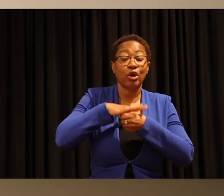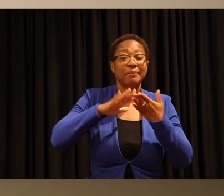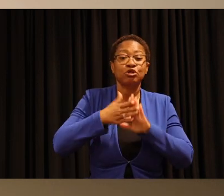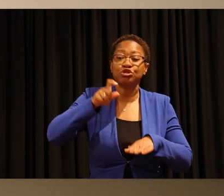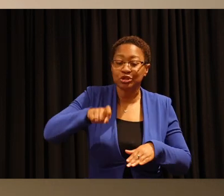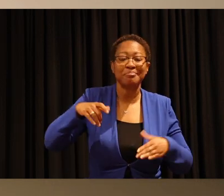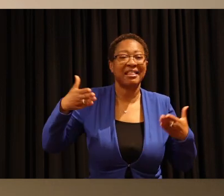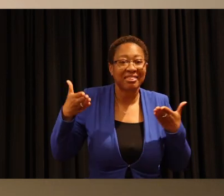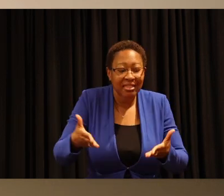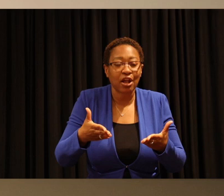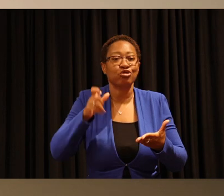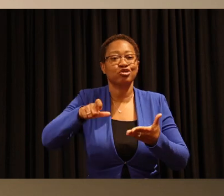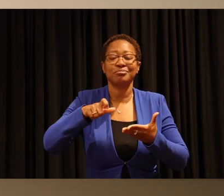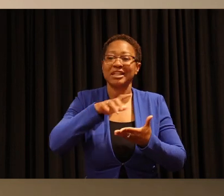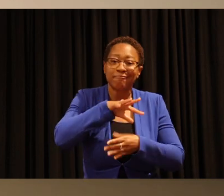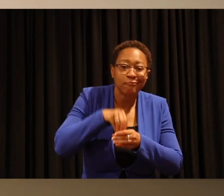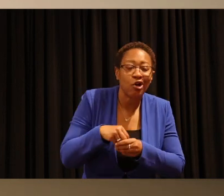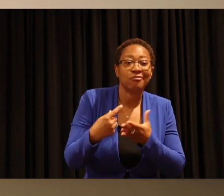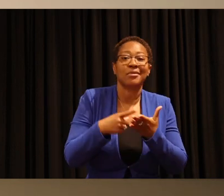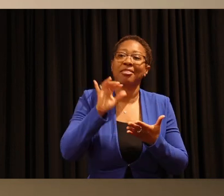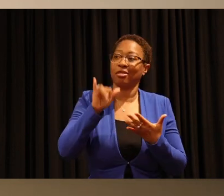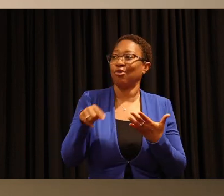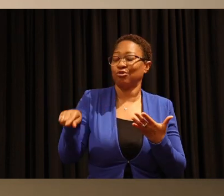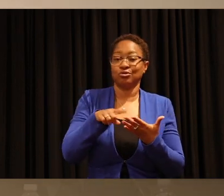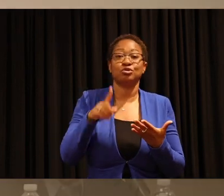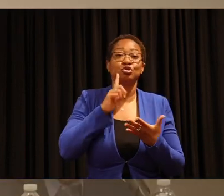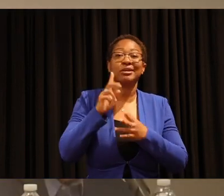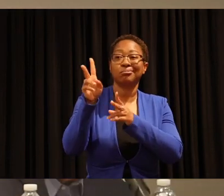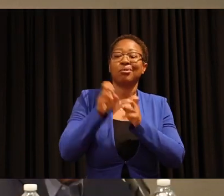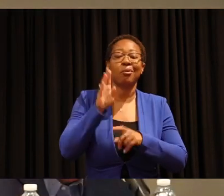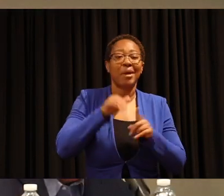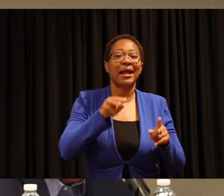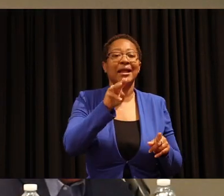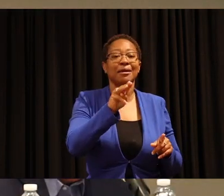should be at the table, are the top names on that list, right? And you can pull it by MSA.